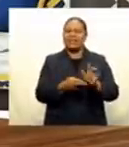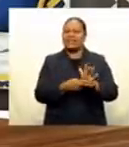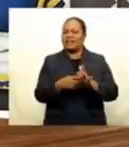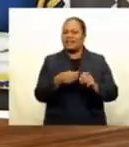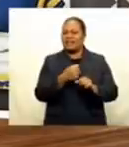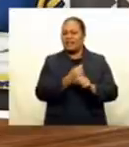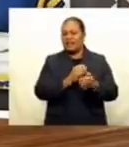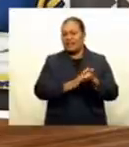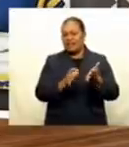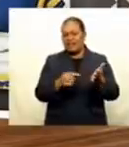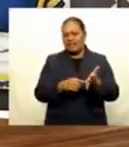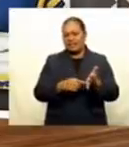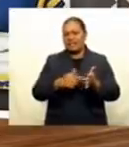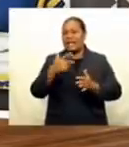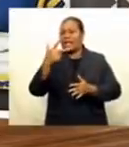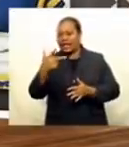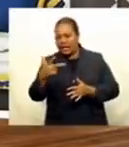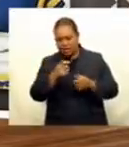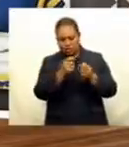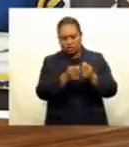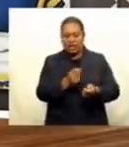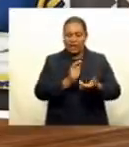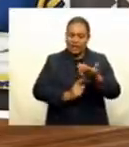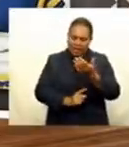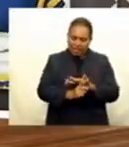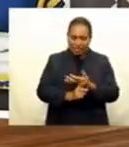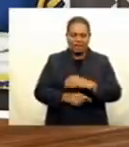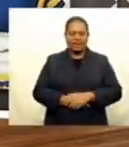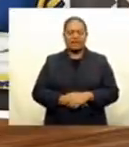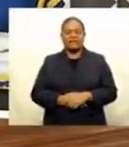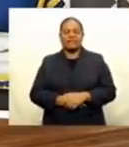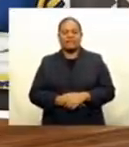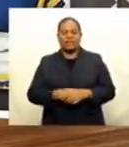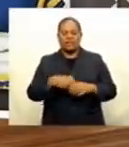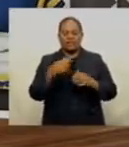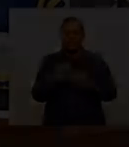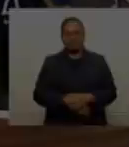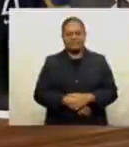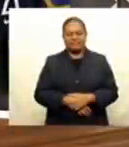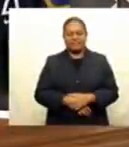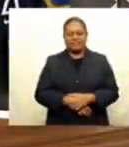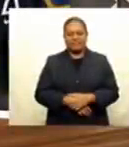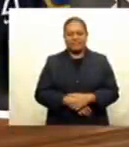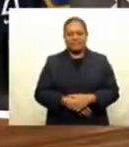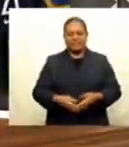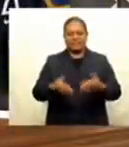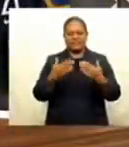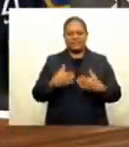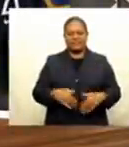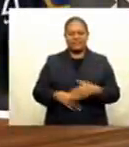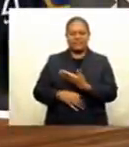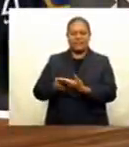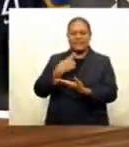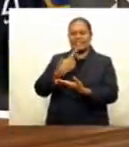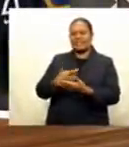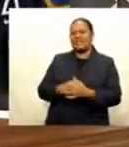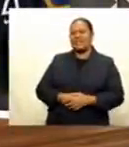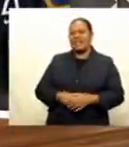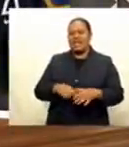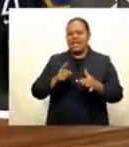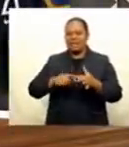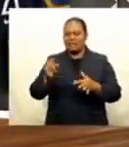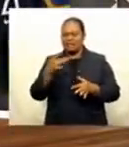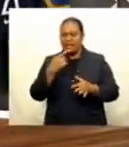8 tries to outclass Jacob Saifiti and the Knights in round 13 of the NRL last night. Former Arsenal coach Arsene Wenger